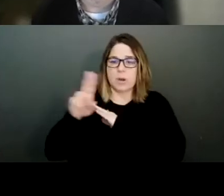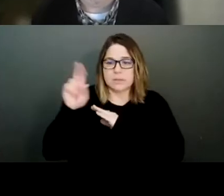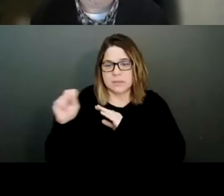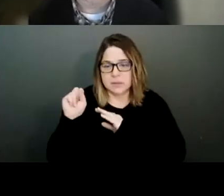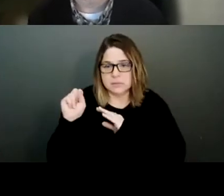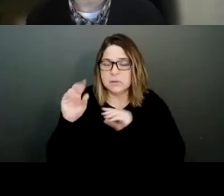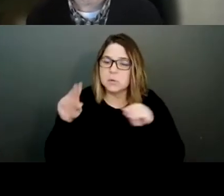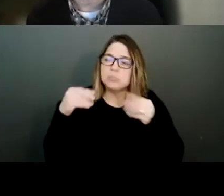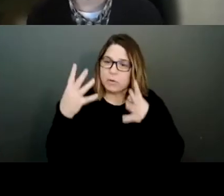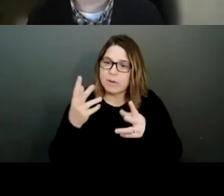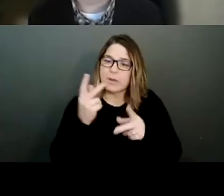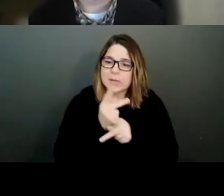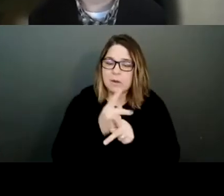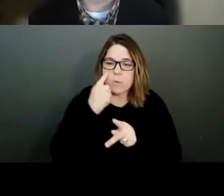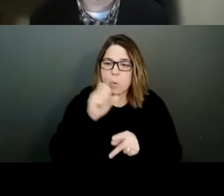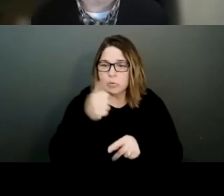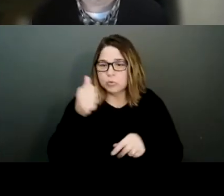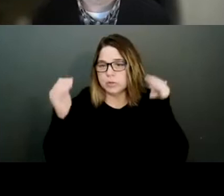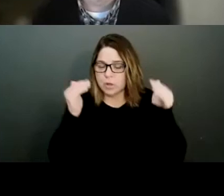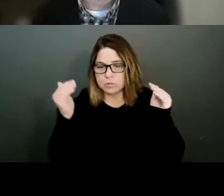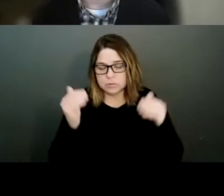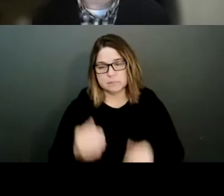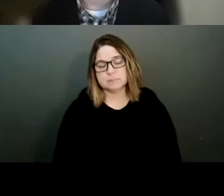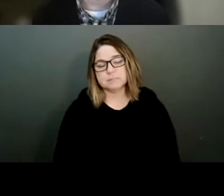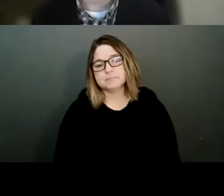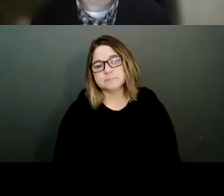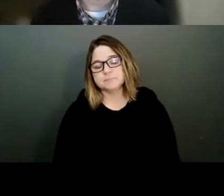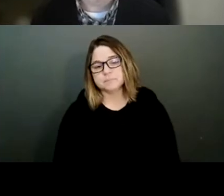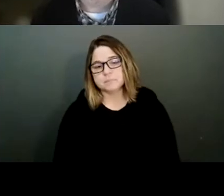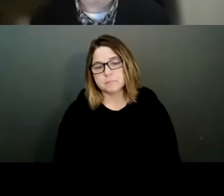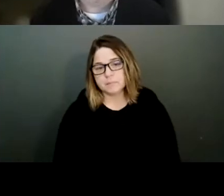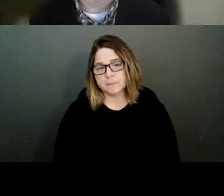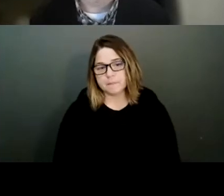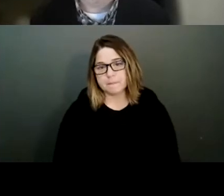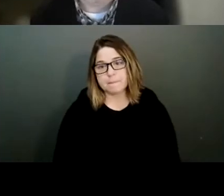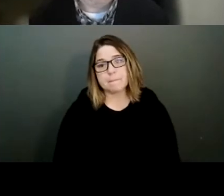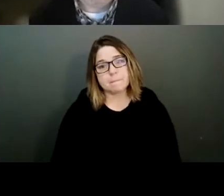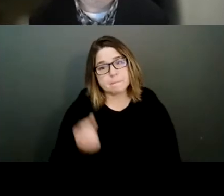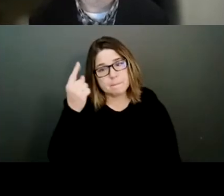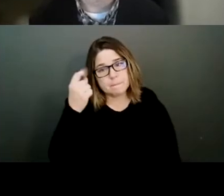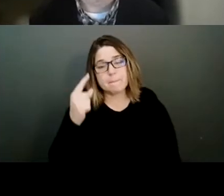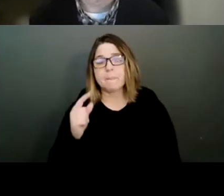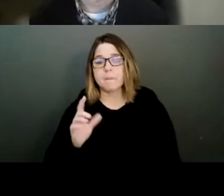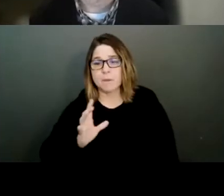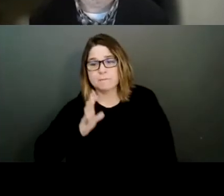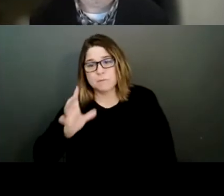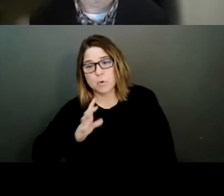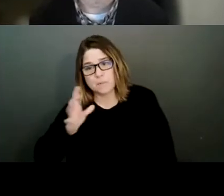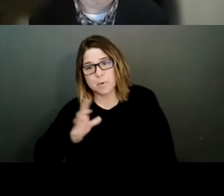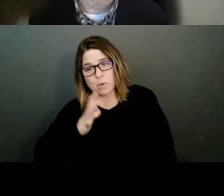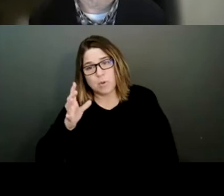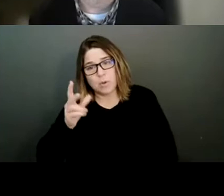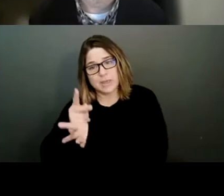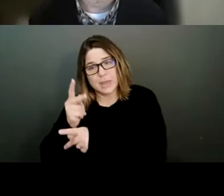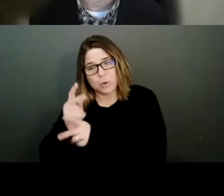older adults. It's important to acknowledge that we have a shortage of formal caregivers in Minnesota